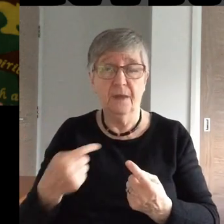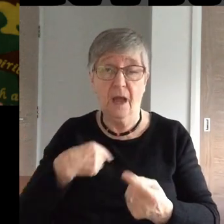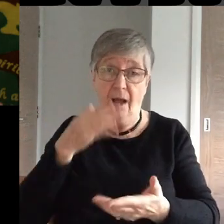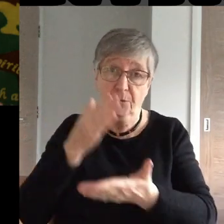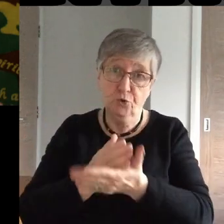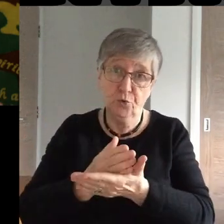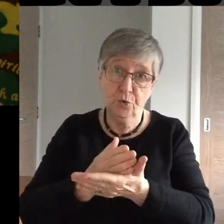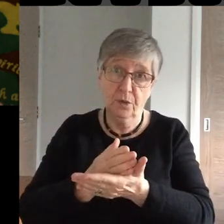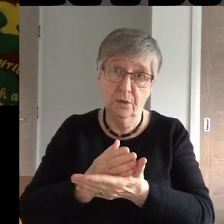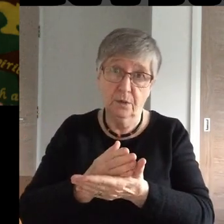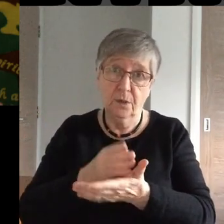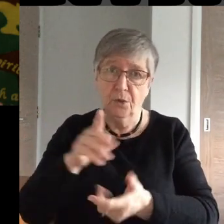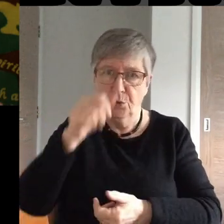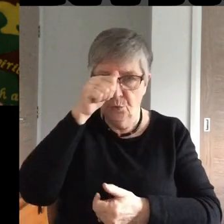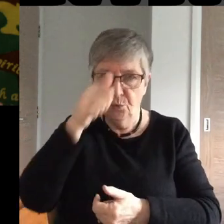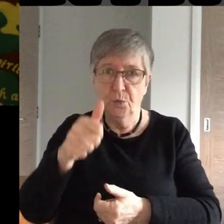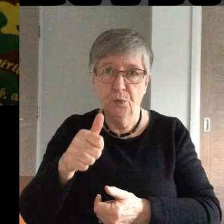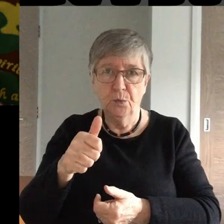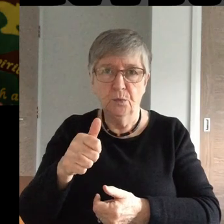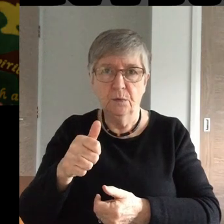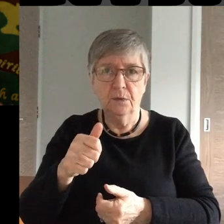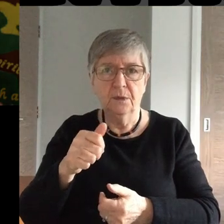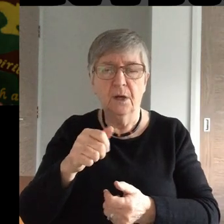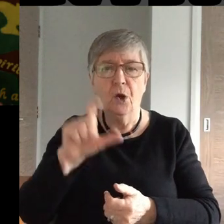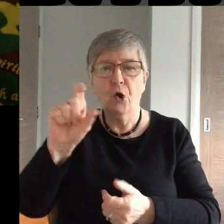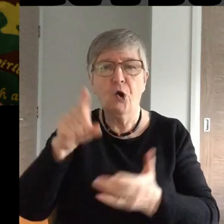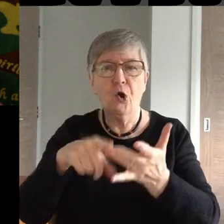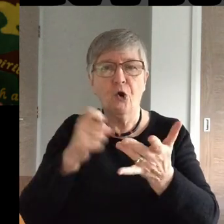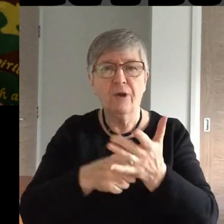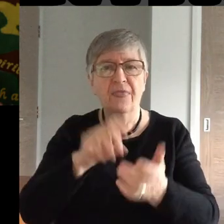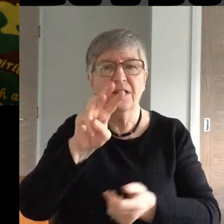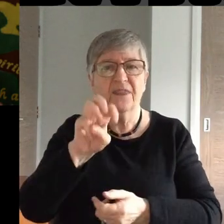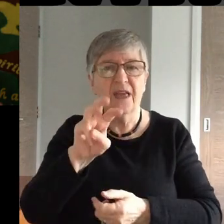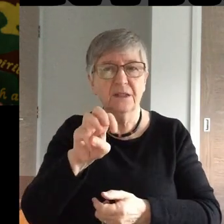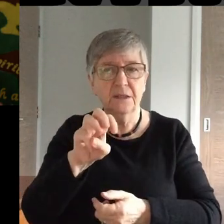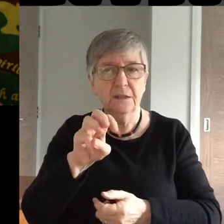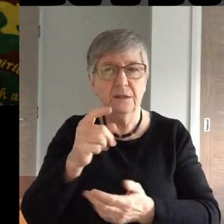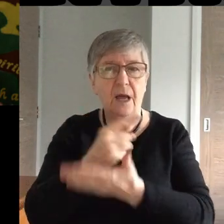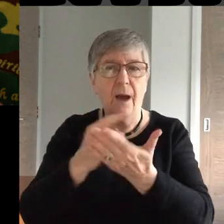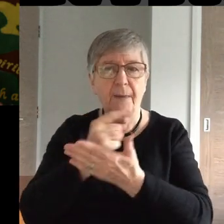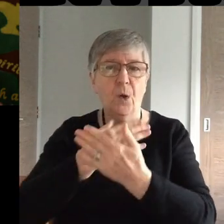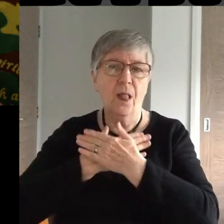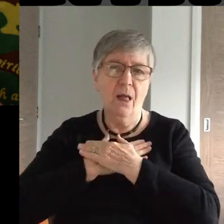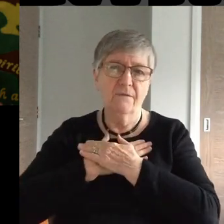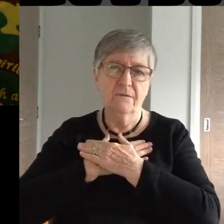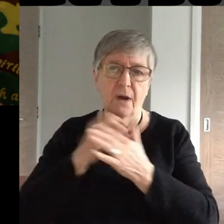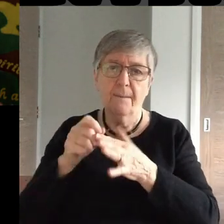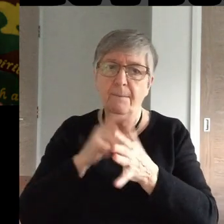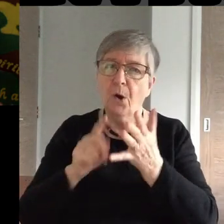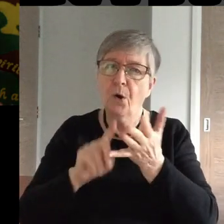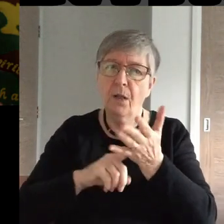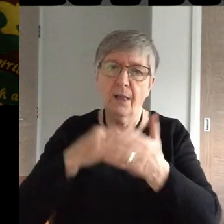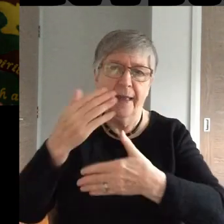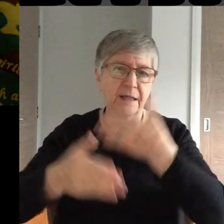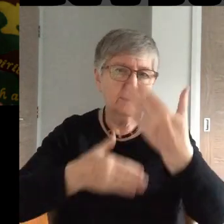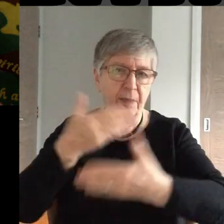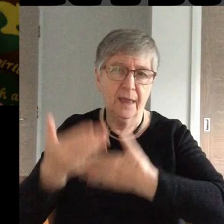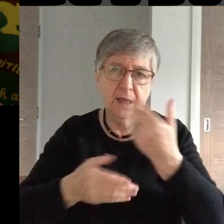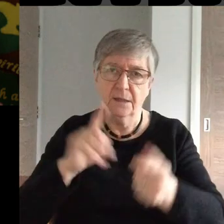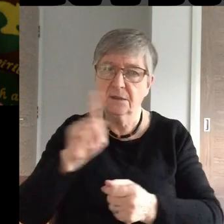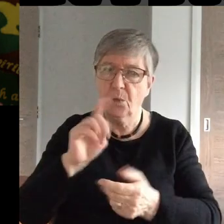And I'm sure you're familiar with the love verses in 1 Corinthians 13, where Paul famously declares what love